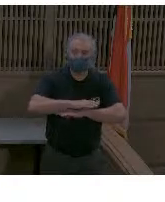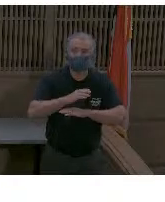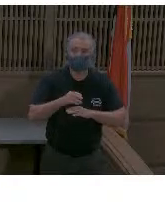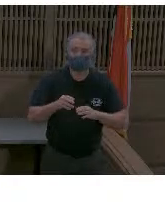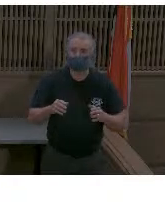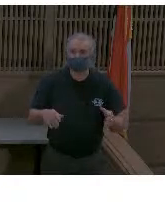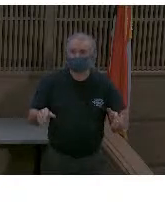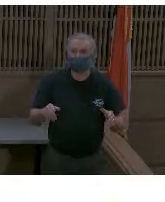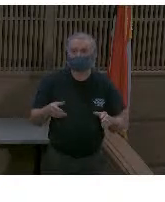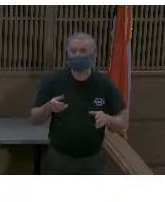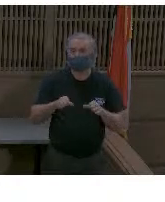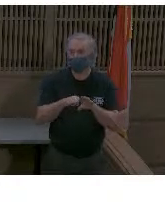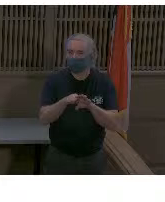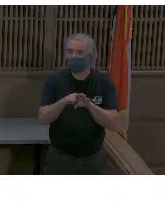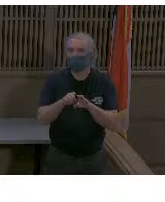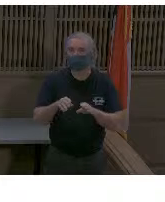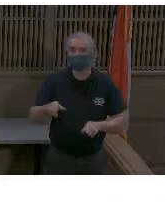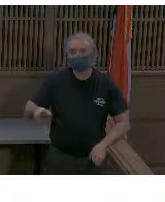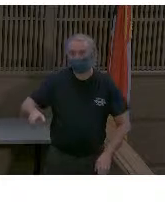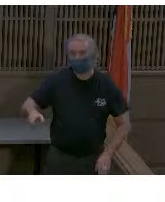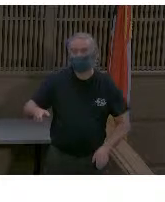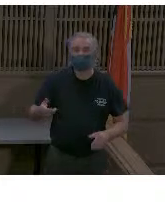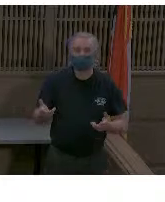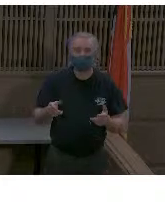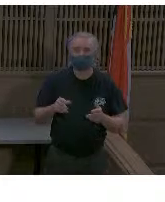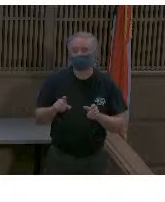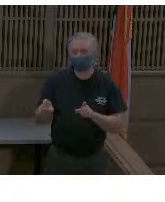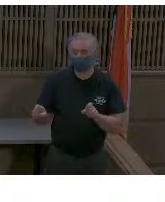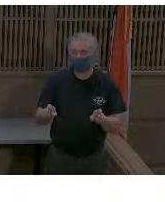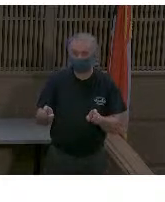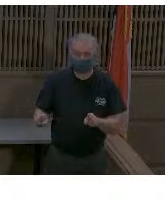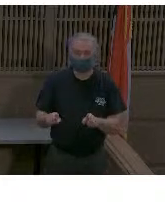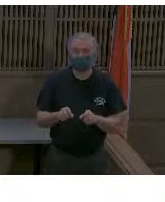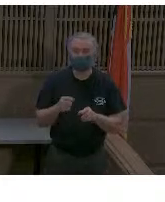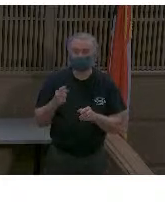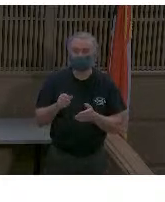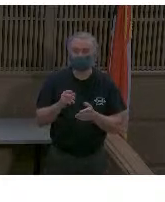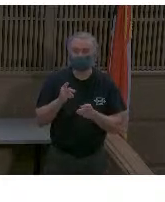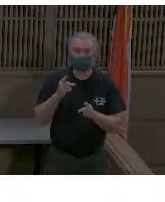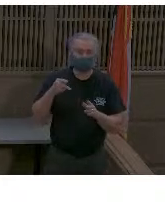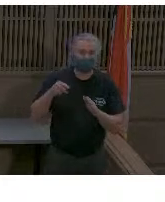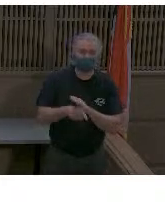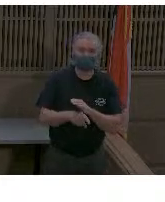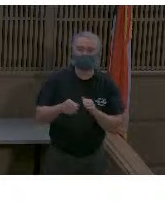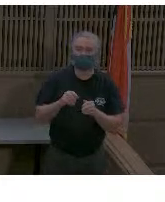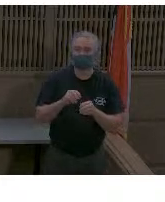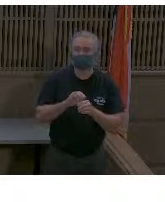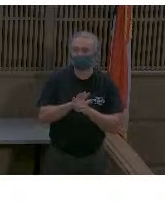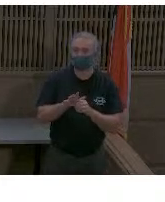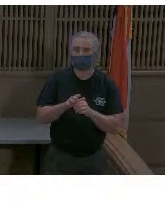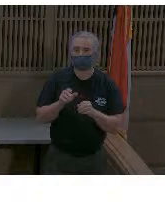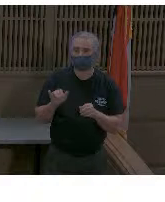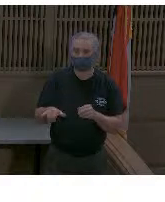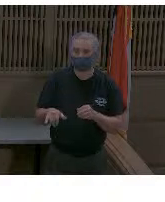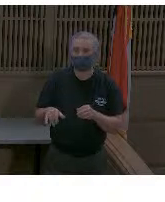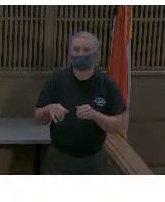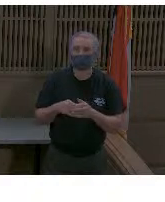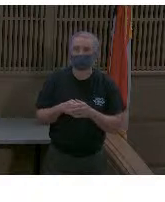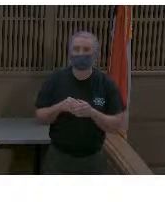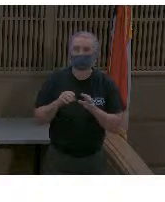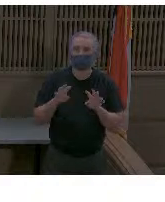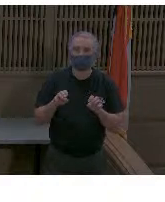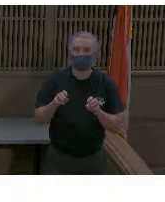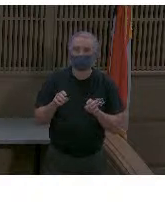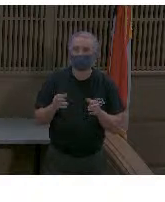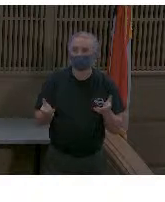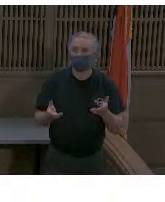as far as new cases. The vaccine is available to those who have been deemed eligible. Testing is available.